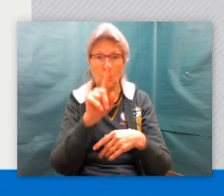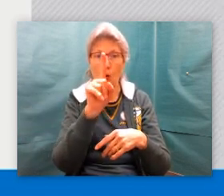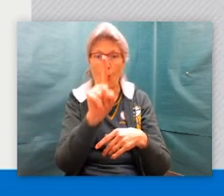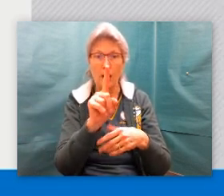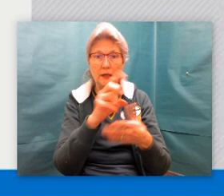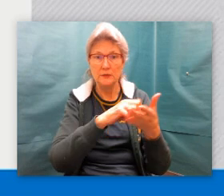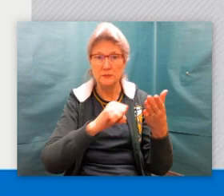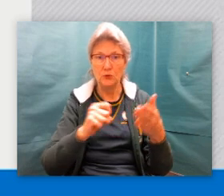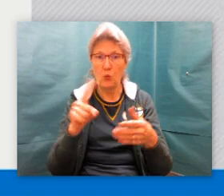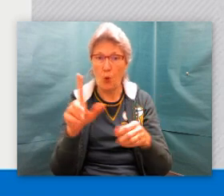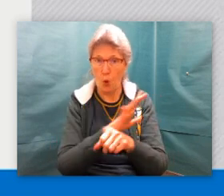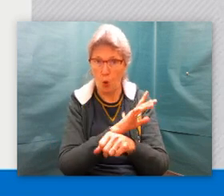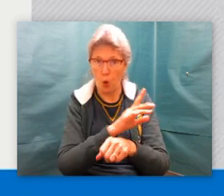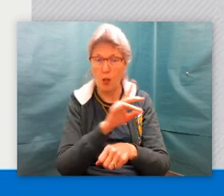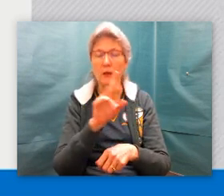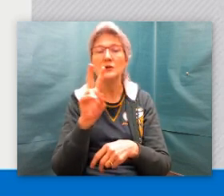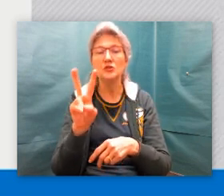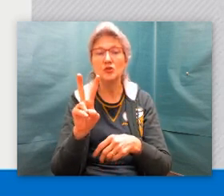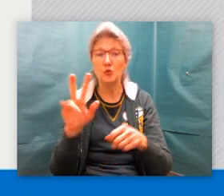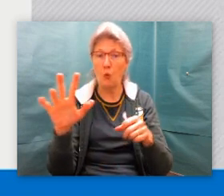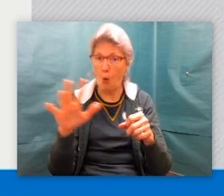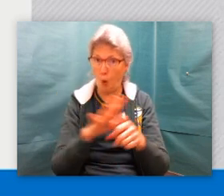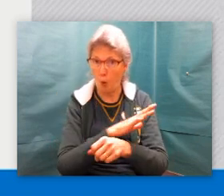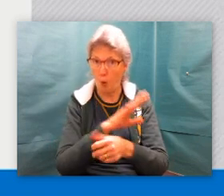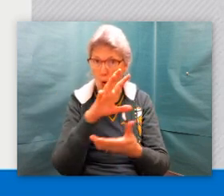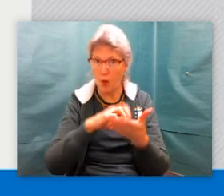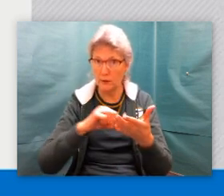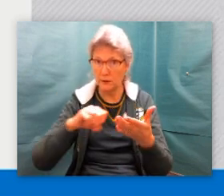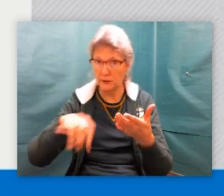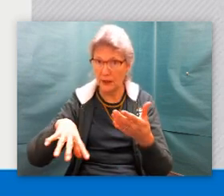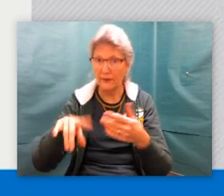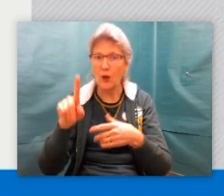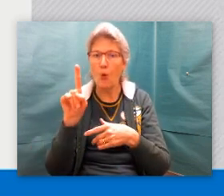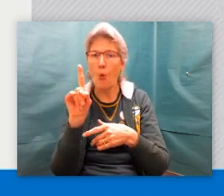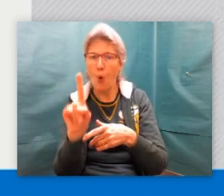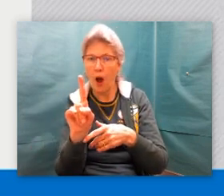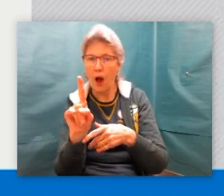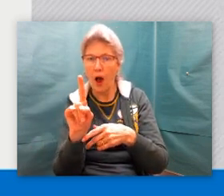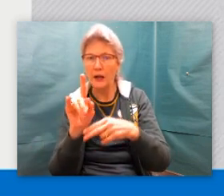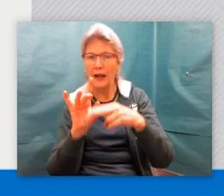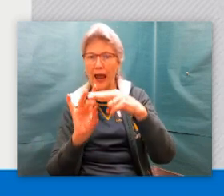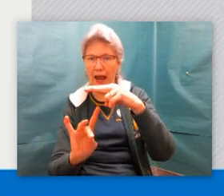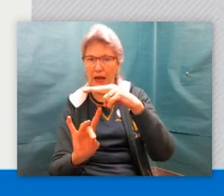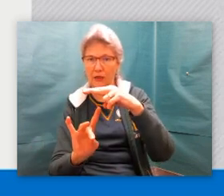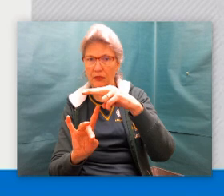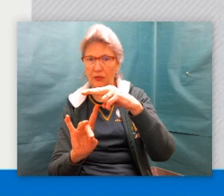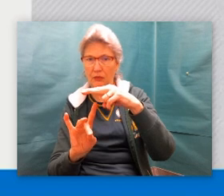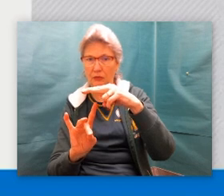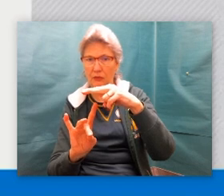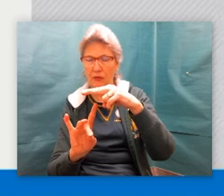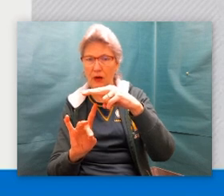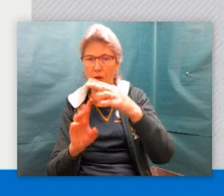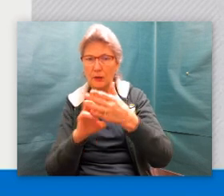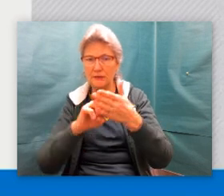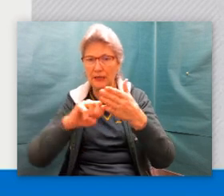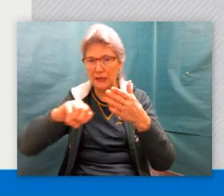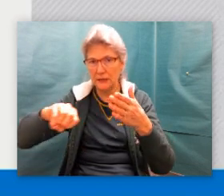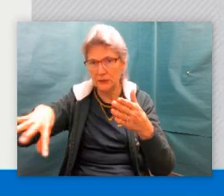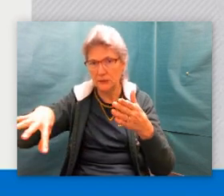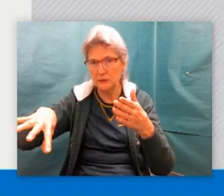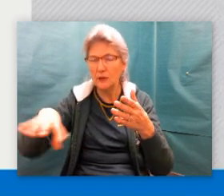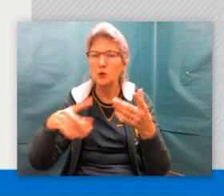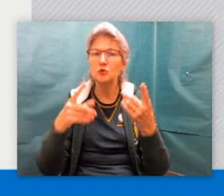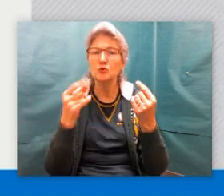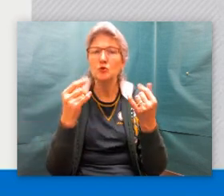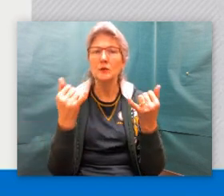1, get rid of this for 2, and then I need to get rid of 1/8. So I'm going to get rid of this right here. And what I want to do